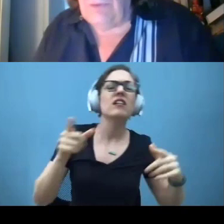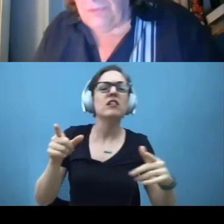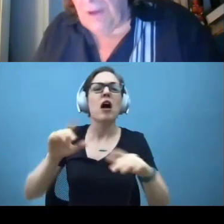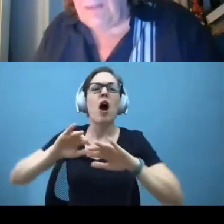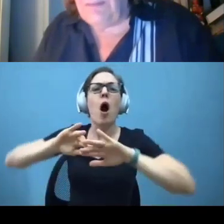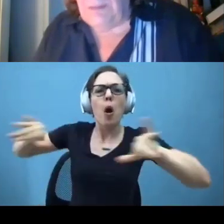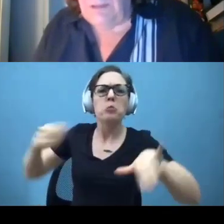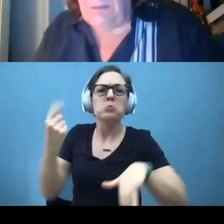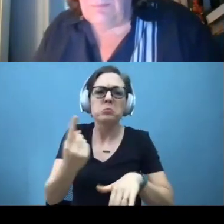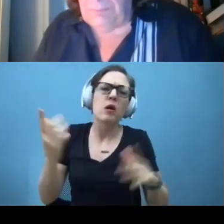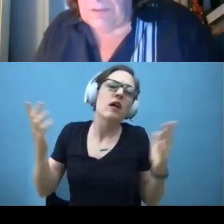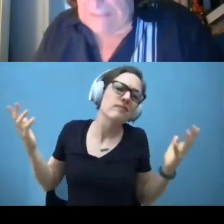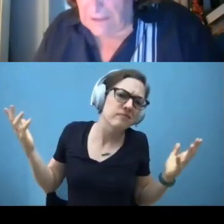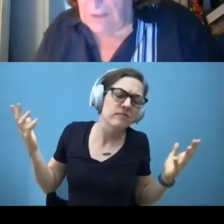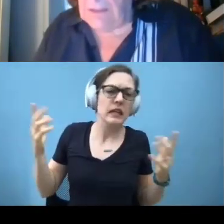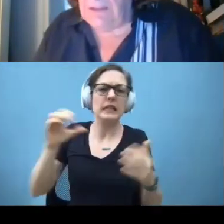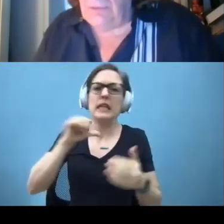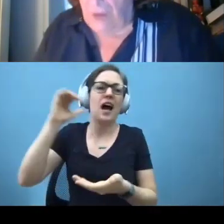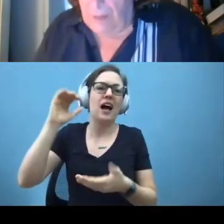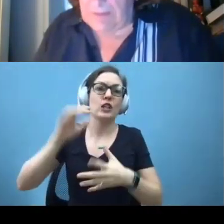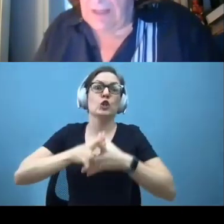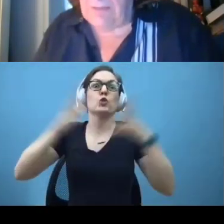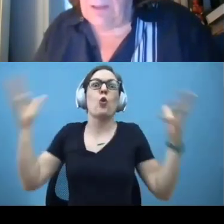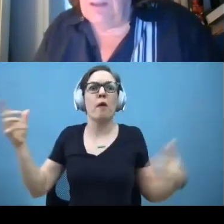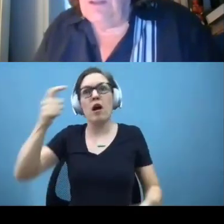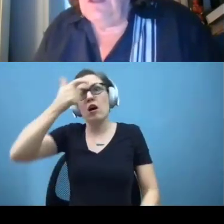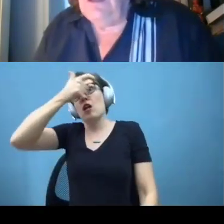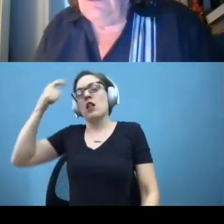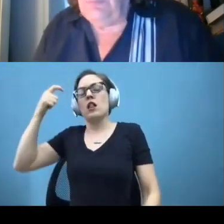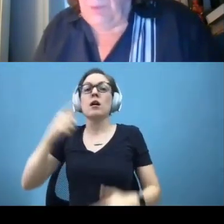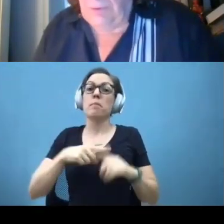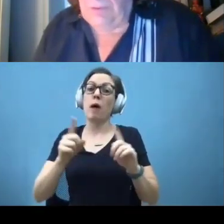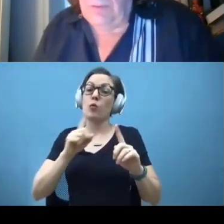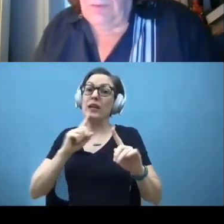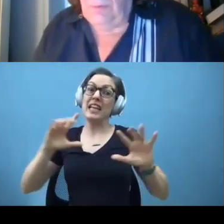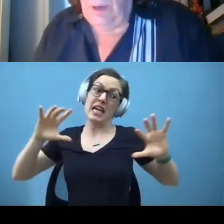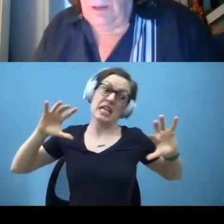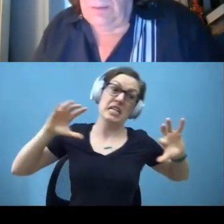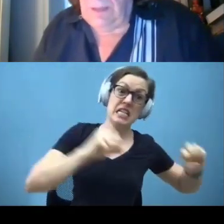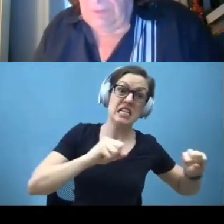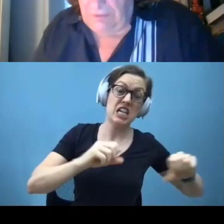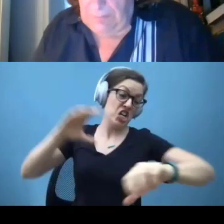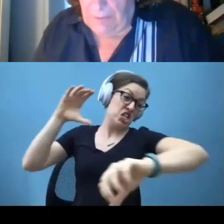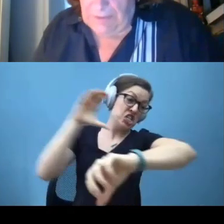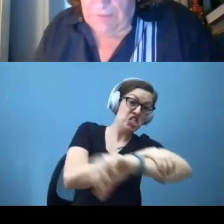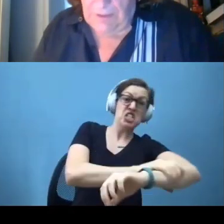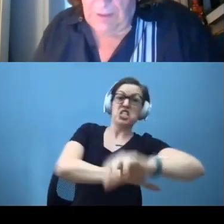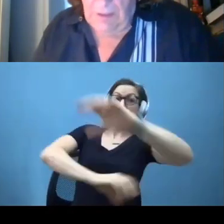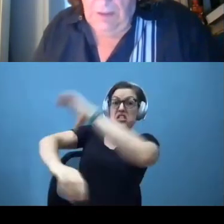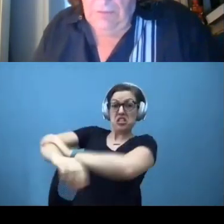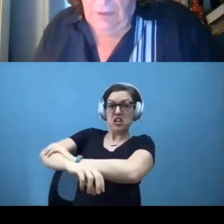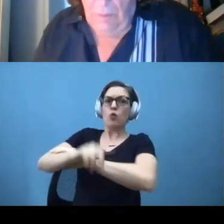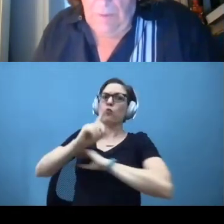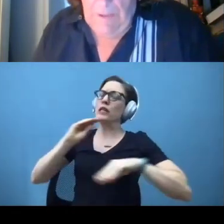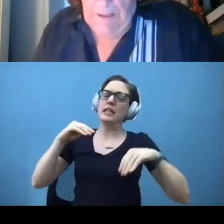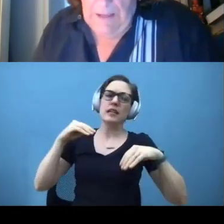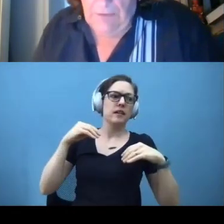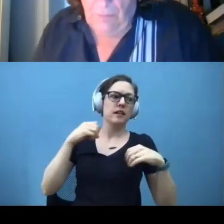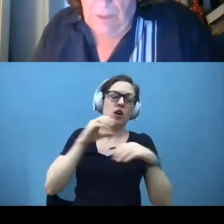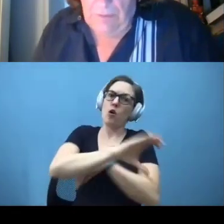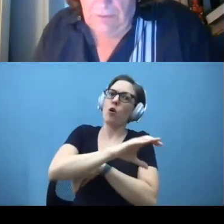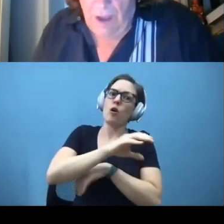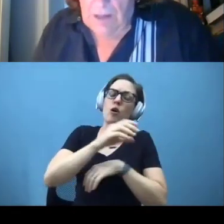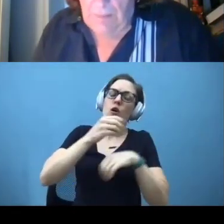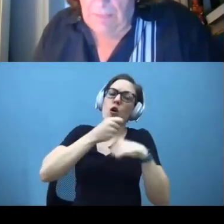use of restraints is particularly traumatizing to persons who have experienced it. So